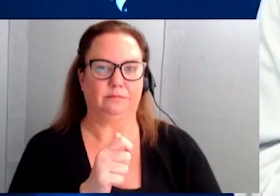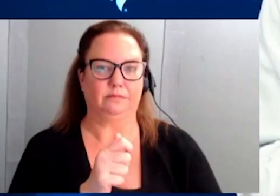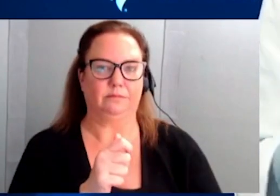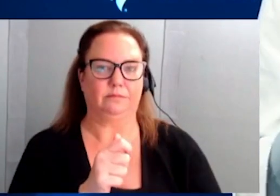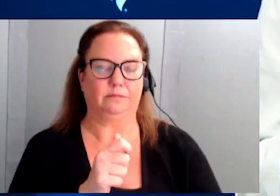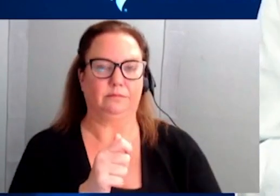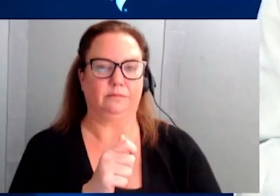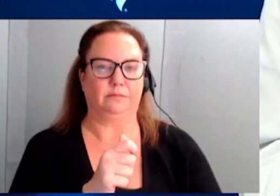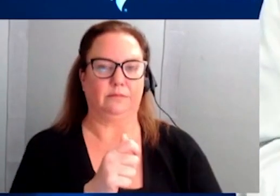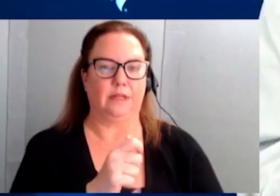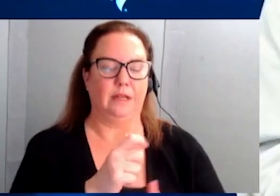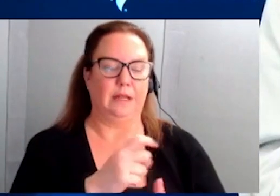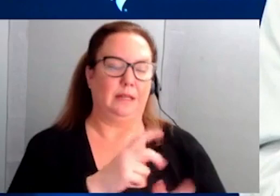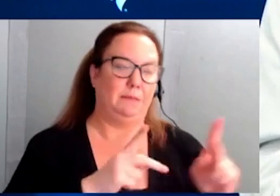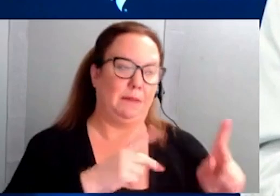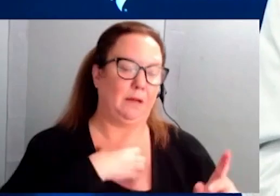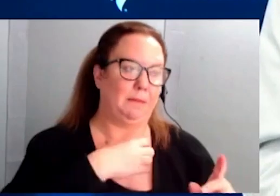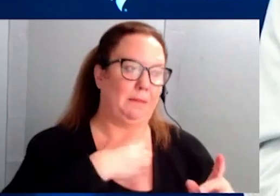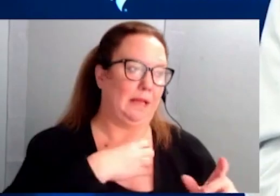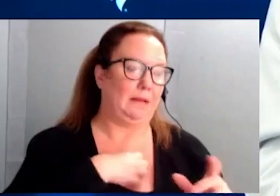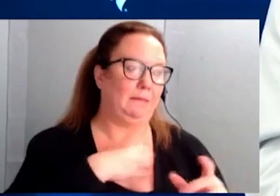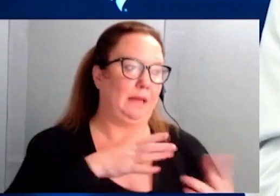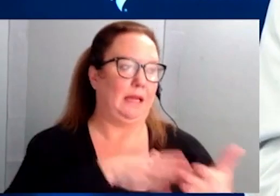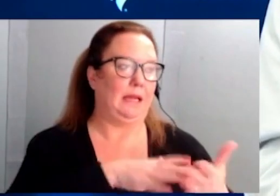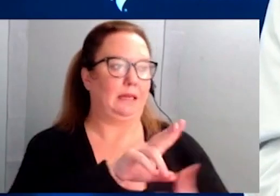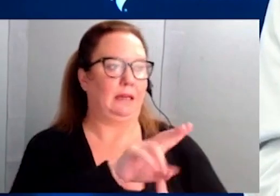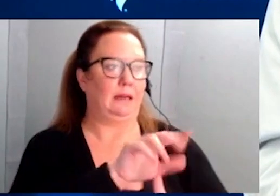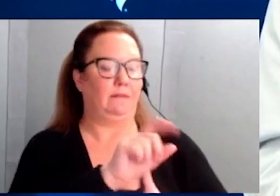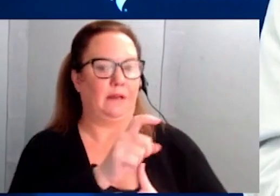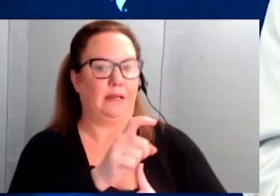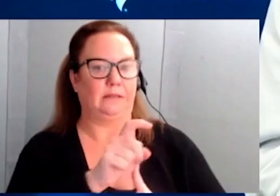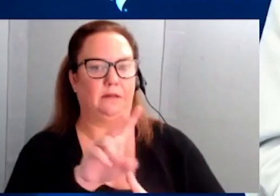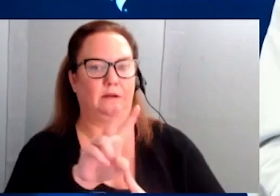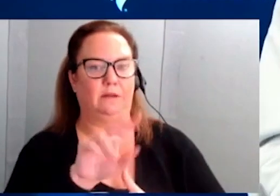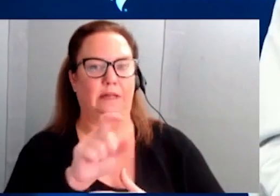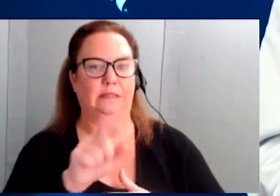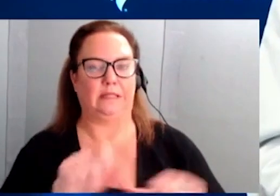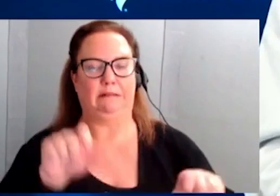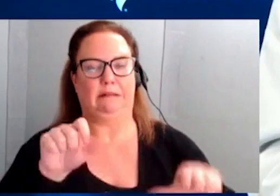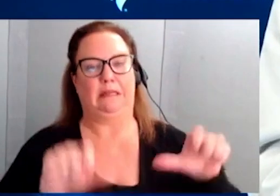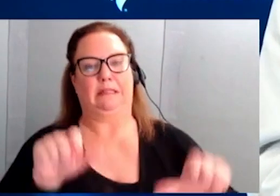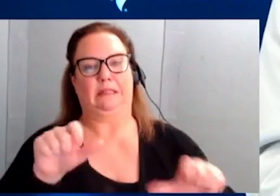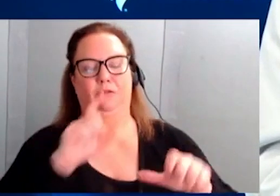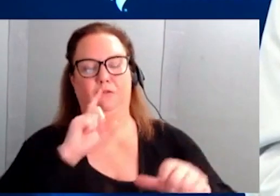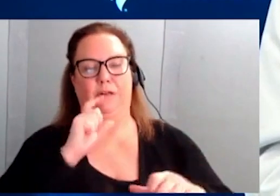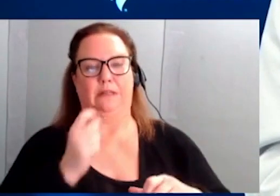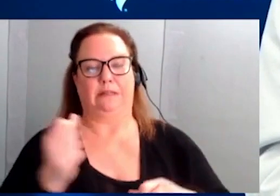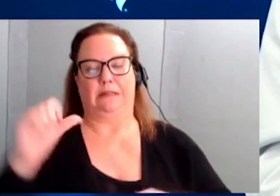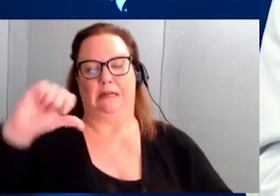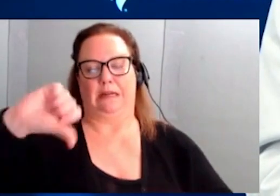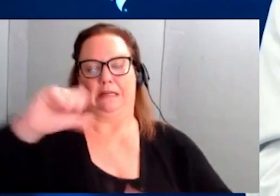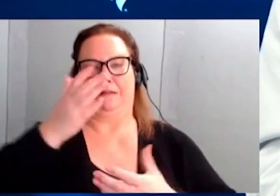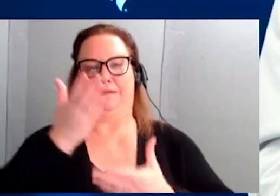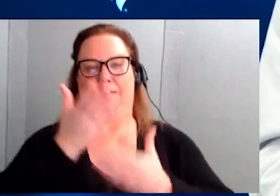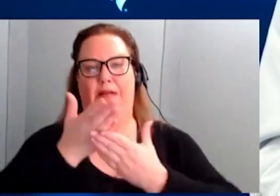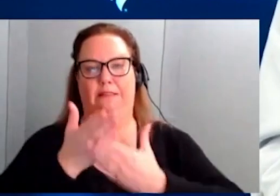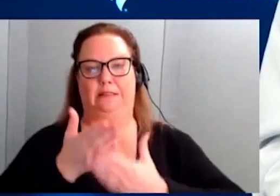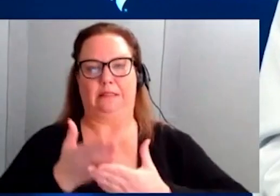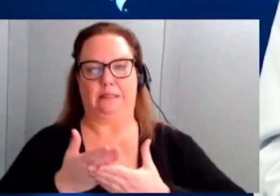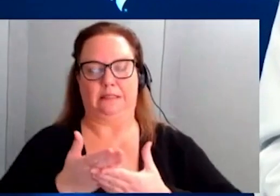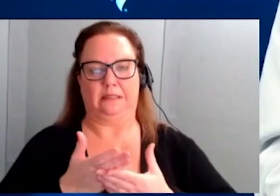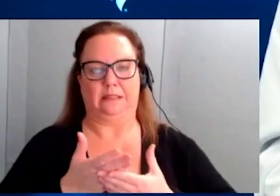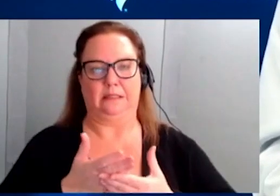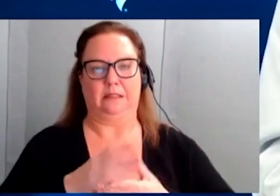cry from people who may be anti-vax or vaccine, really trying to deny some of the facts around it. And they look at VAERS